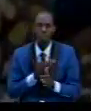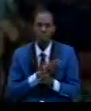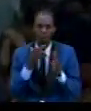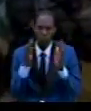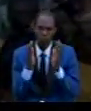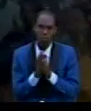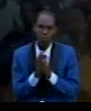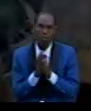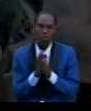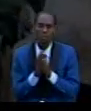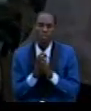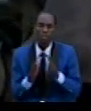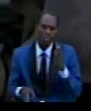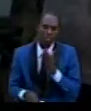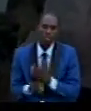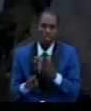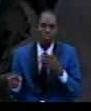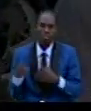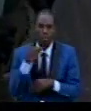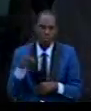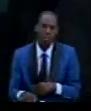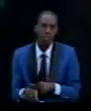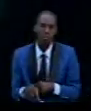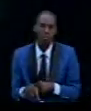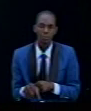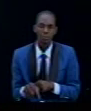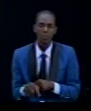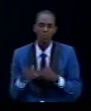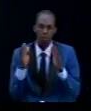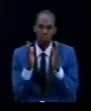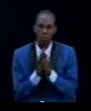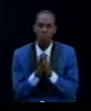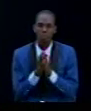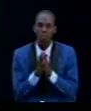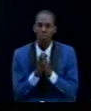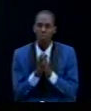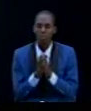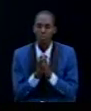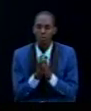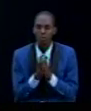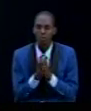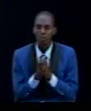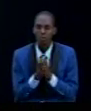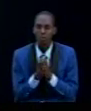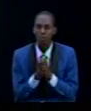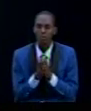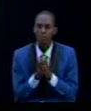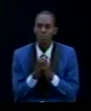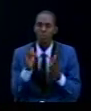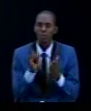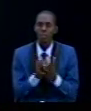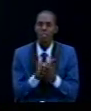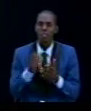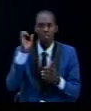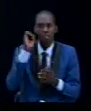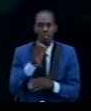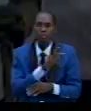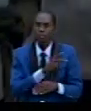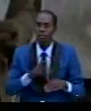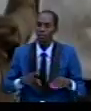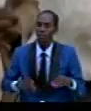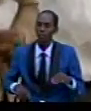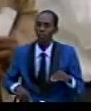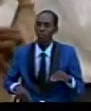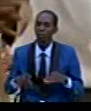renversons-les. And cast them down. Prions et demandons à Dieu. Pray and ask the Lord. Que son royaume descende. That his kingdom come. Que sa volonté